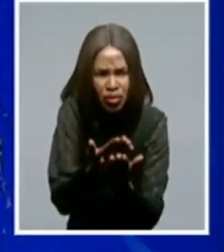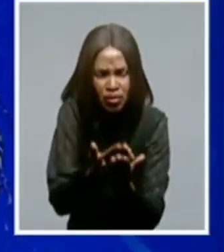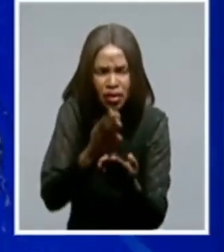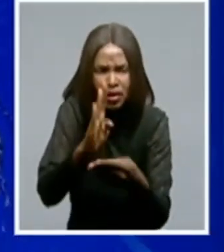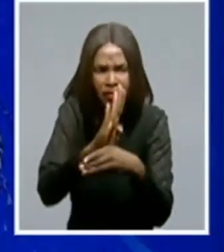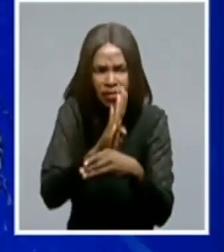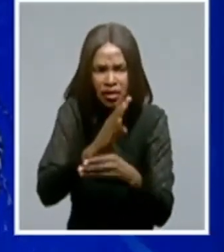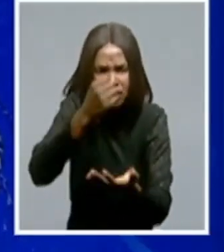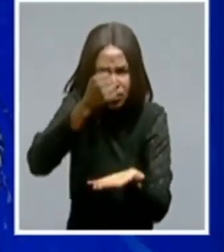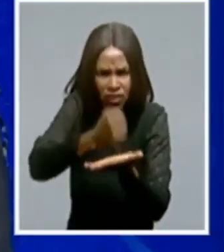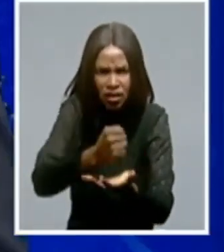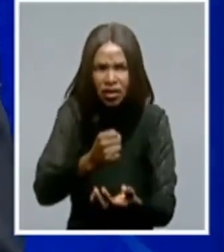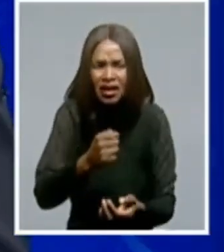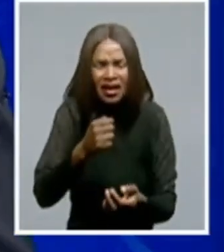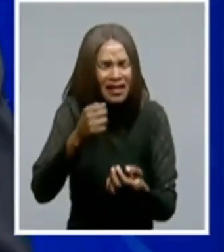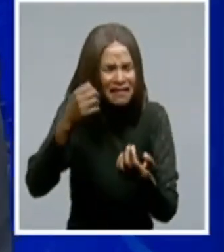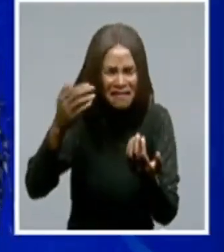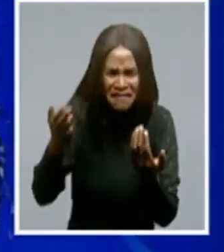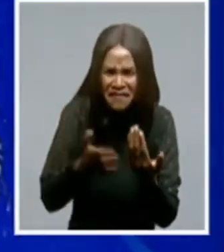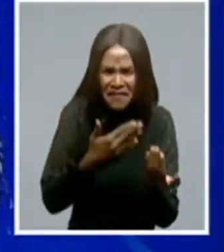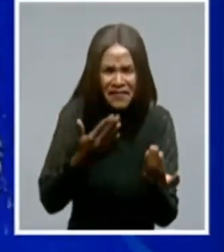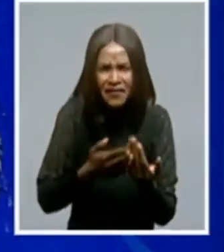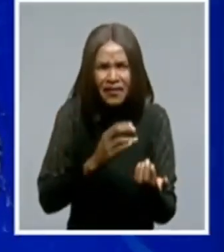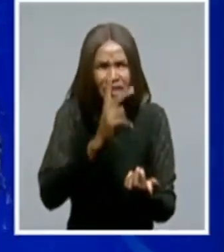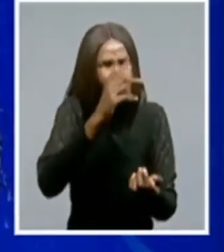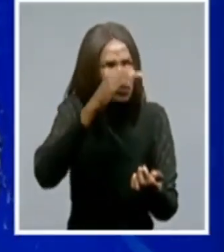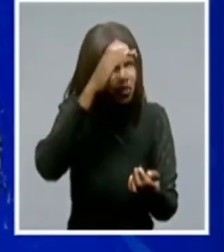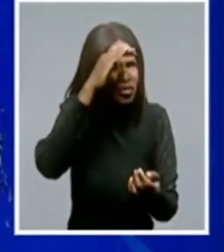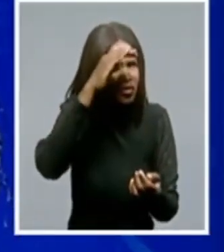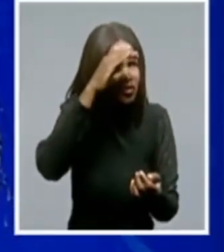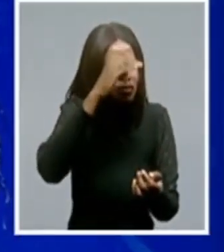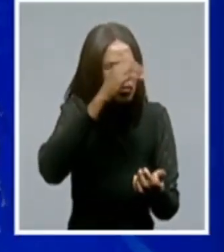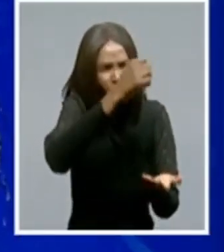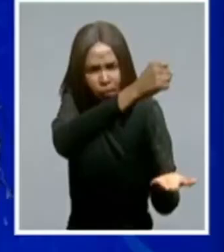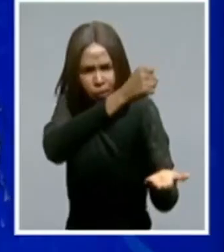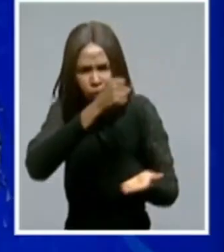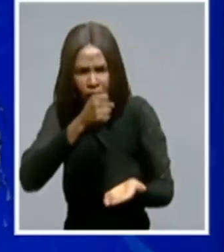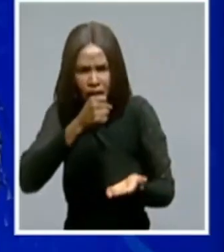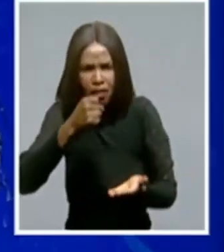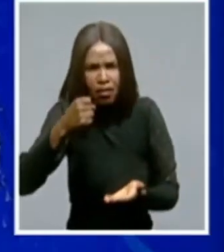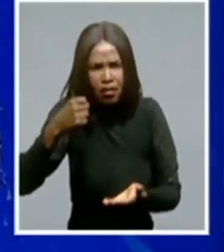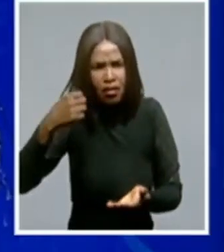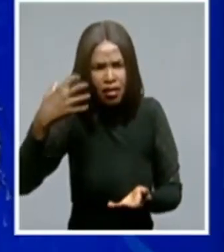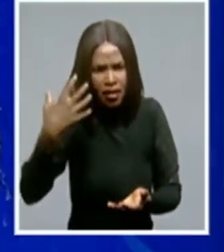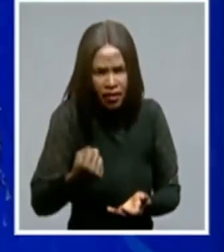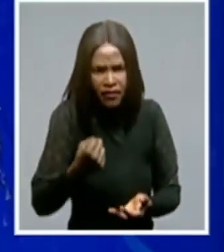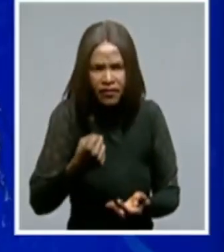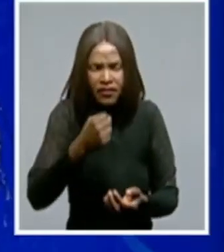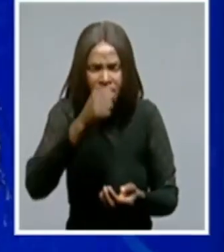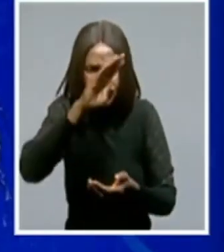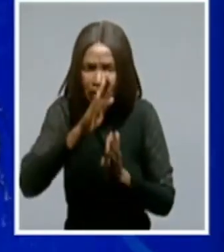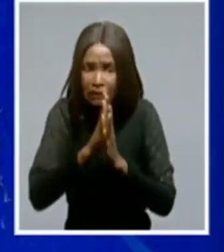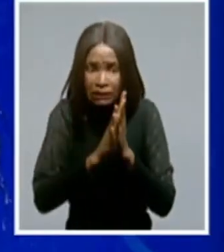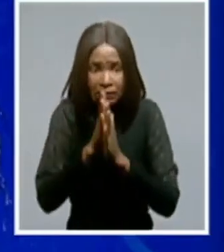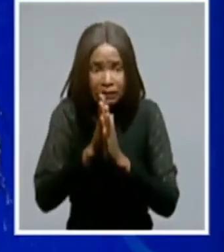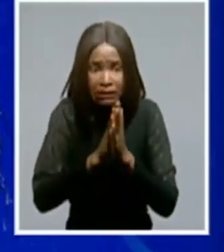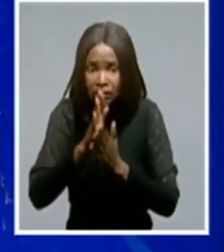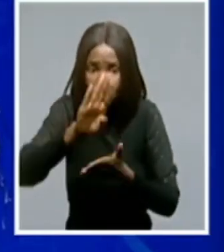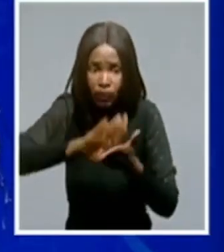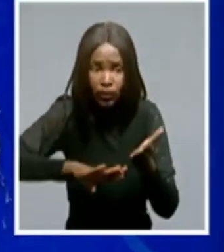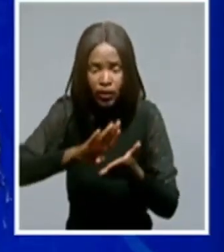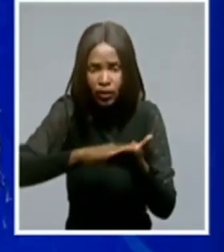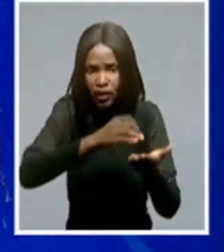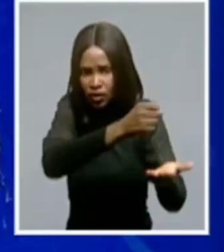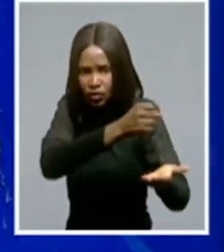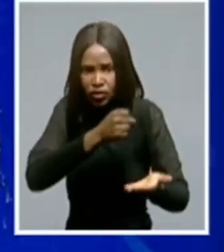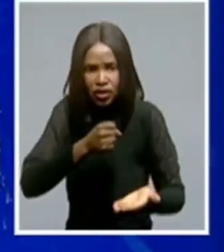to investments to come into the country, and create an investment climate that is actually conducive and attractive for investors to come. All right. Well, Ms. Gustavo,